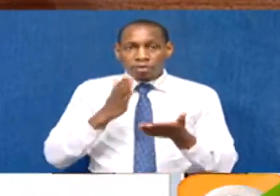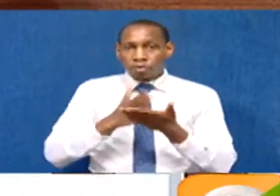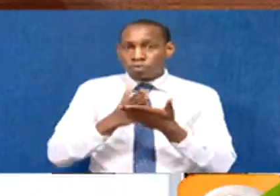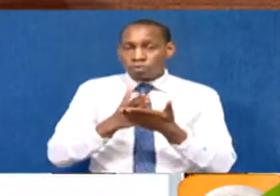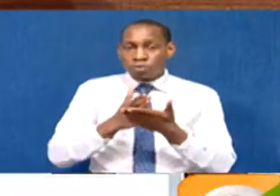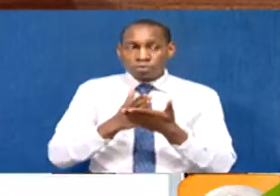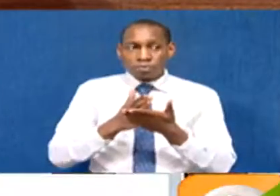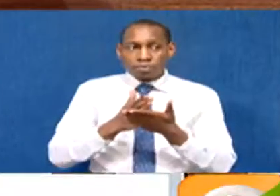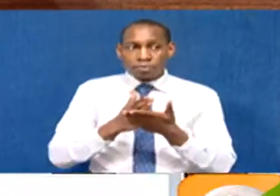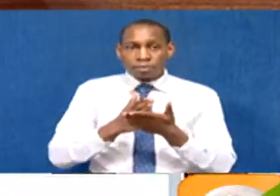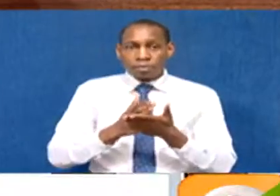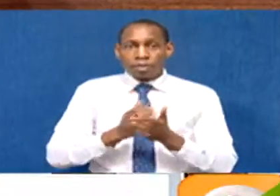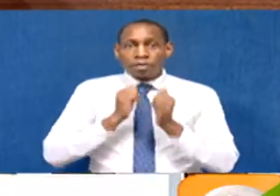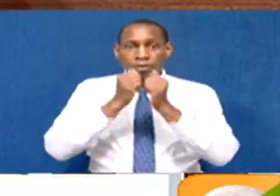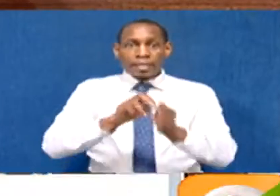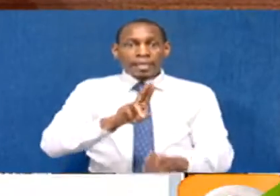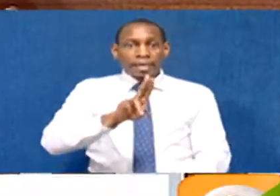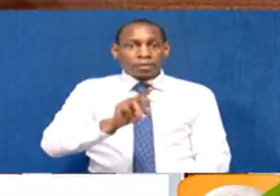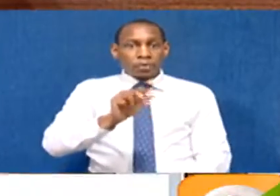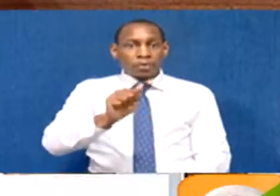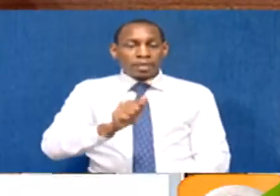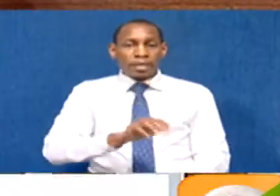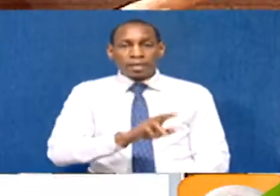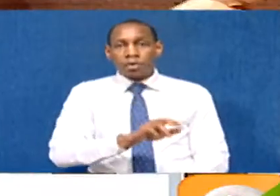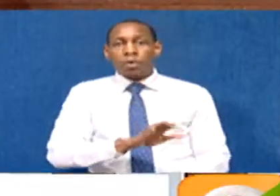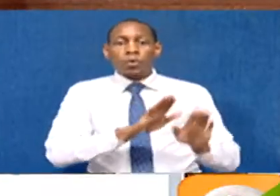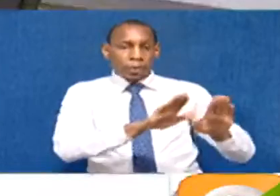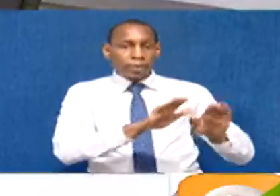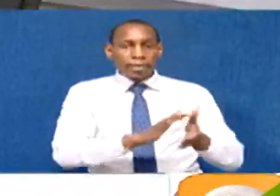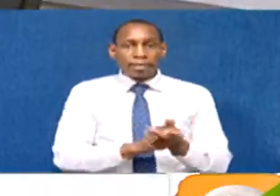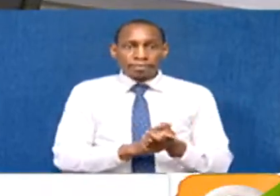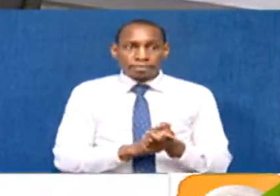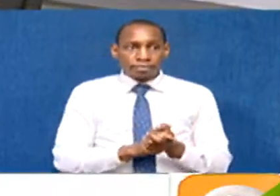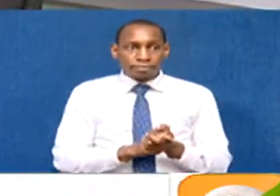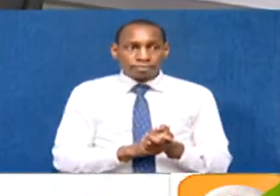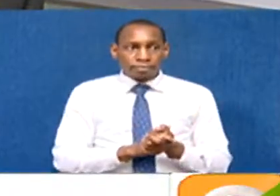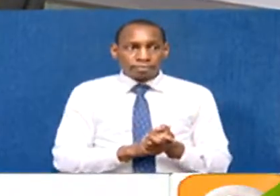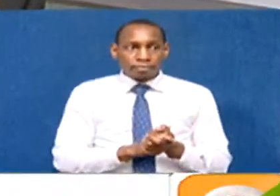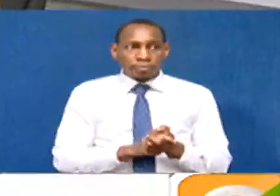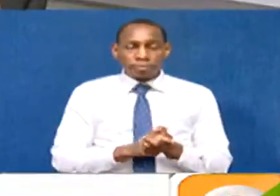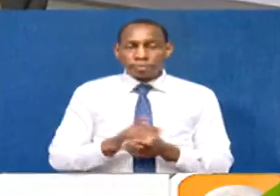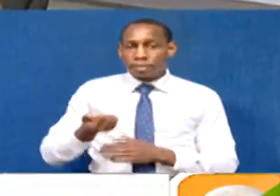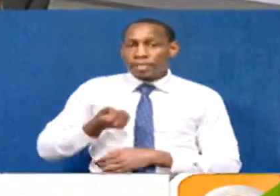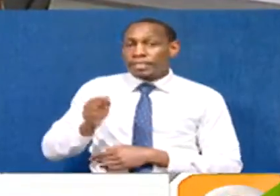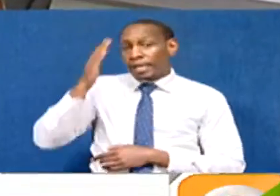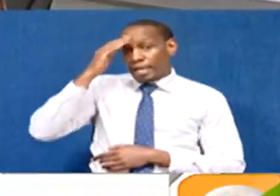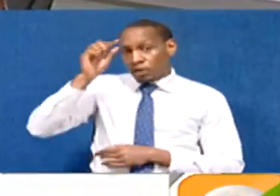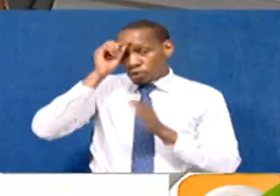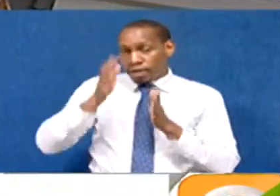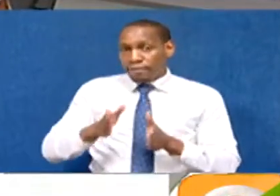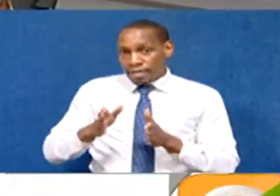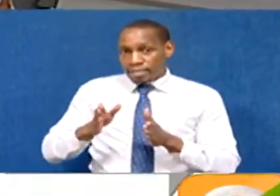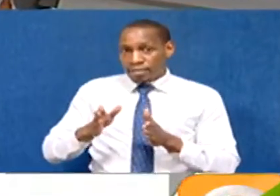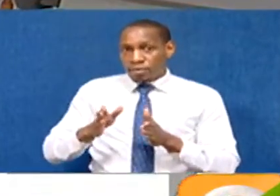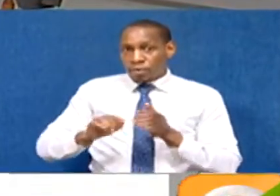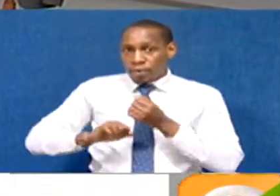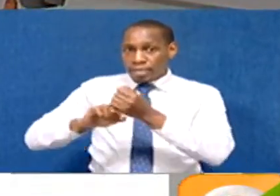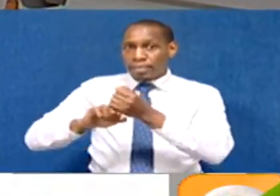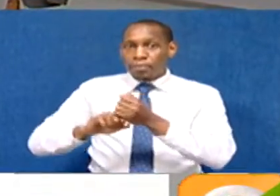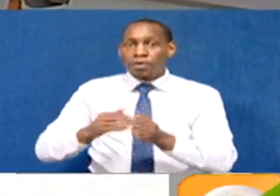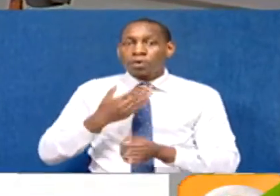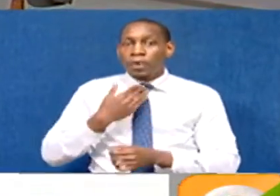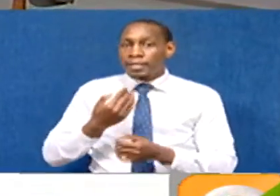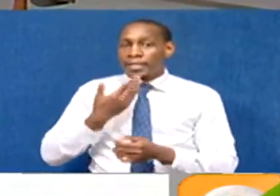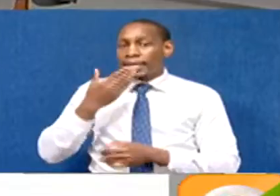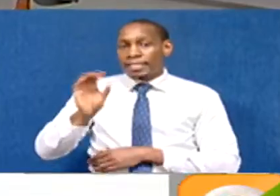with the governor? No, I'm speaking, and Alice was speaking, and I was quiet. Mm-hmm. She knows why the governors are there. Just, and she doesn't